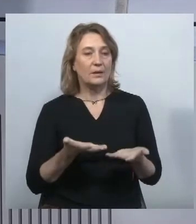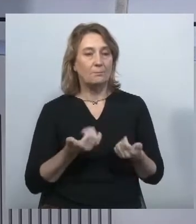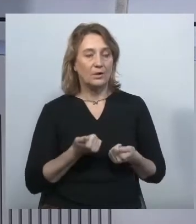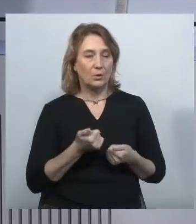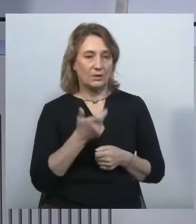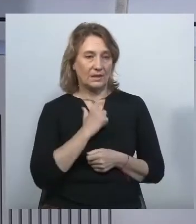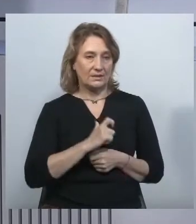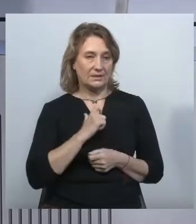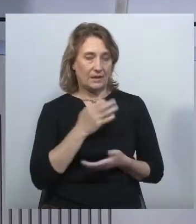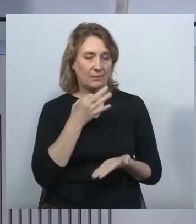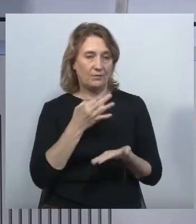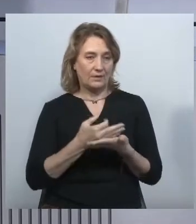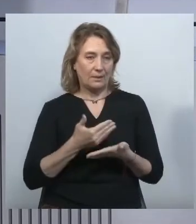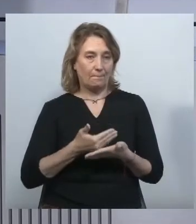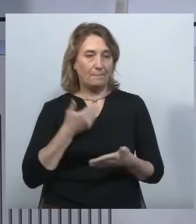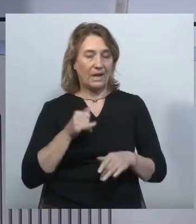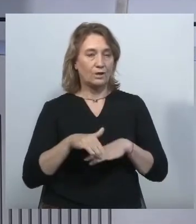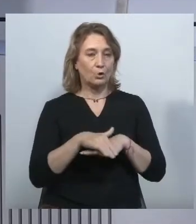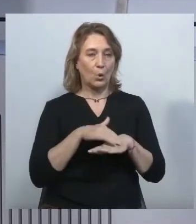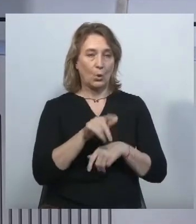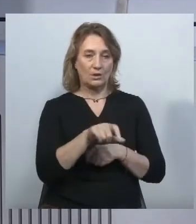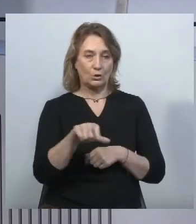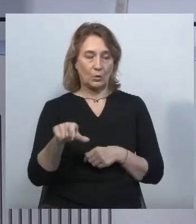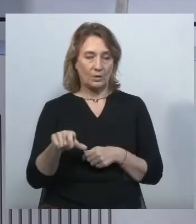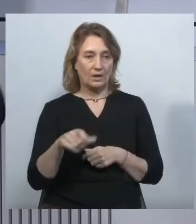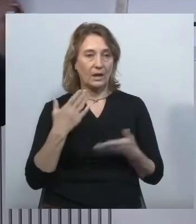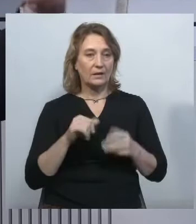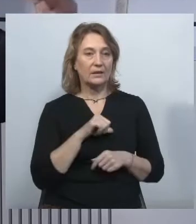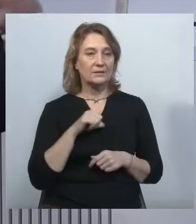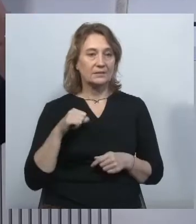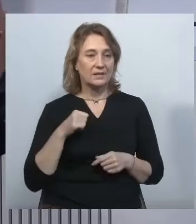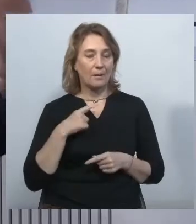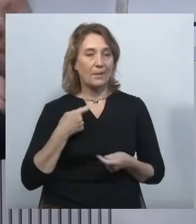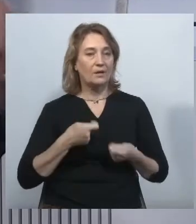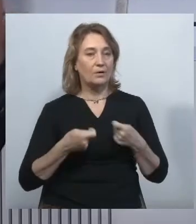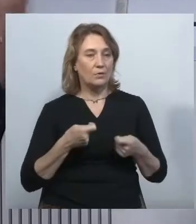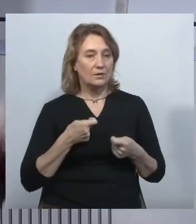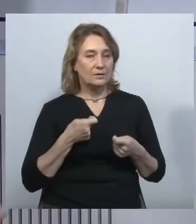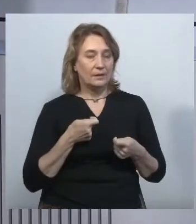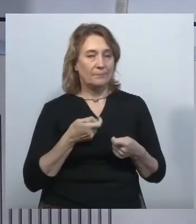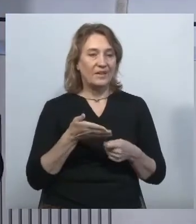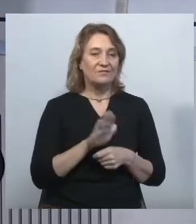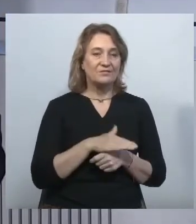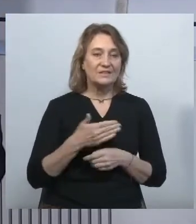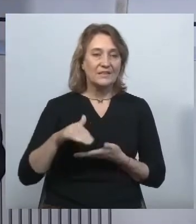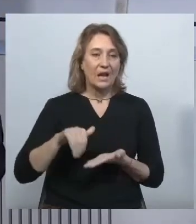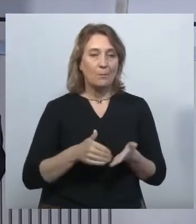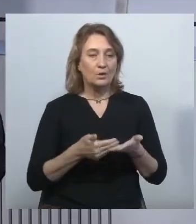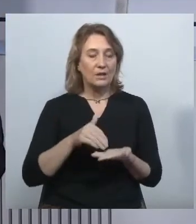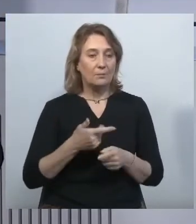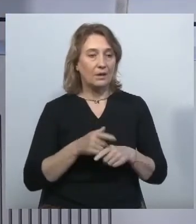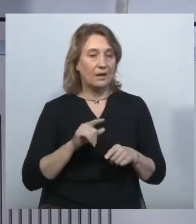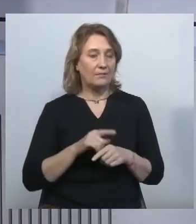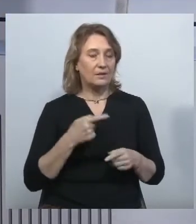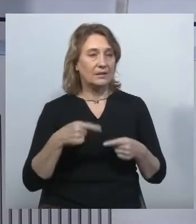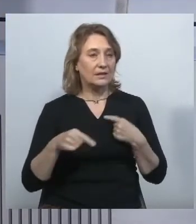is self-regulated. It means that they assume responsibility. And as Alan told us, self-regulation is cooperation between the